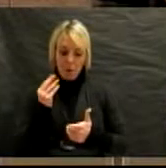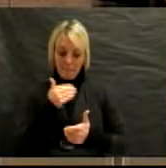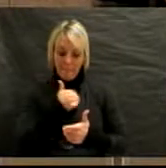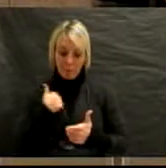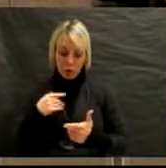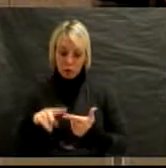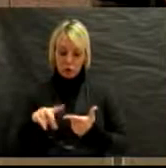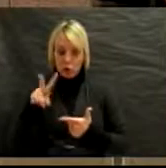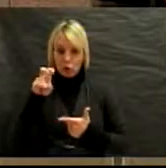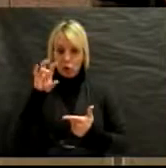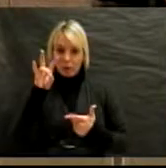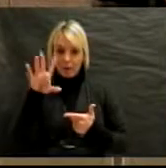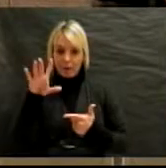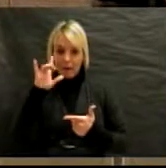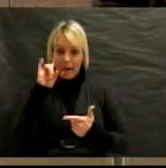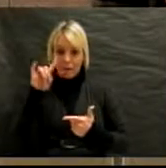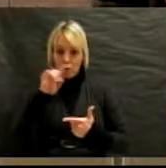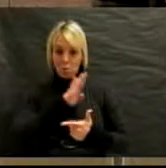on that?